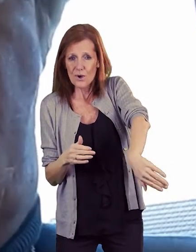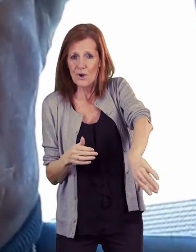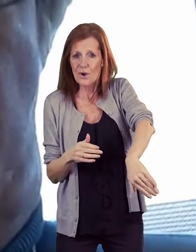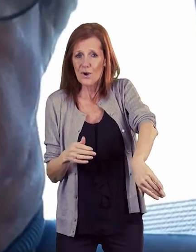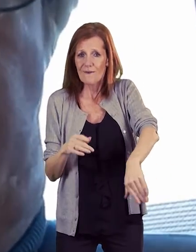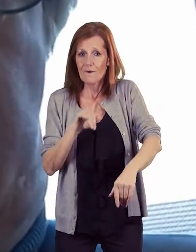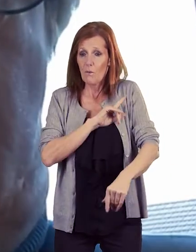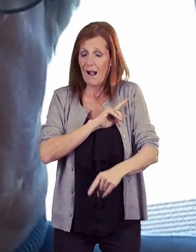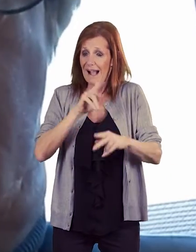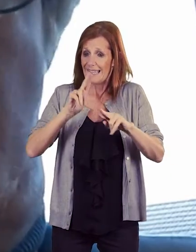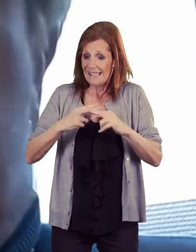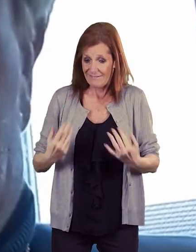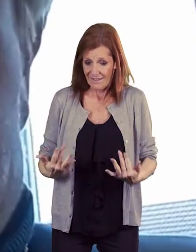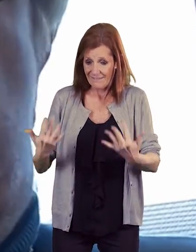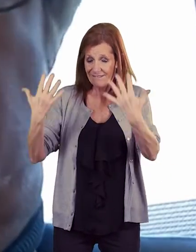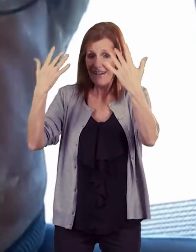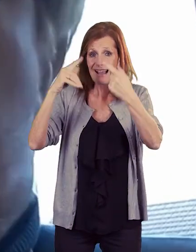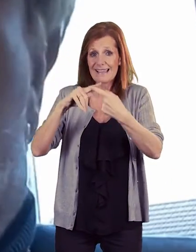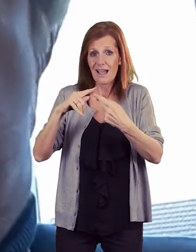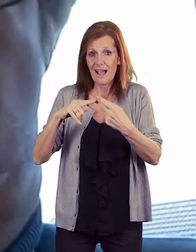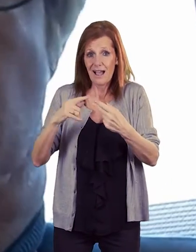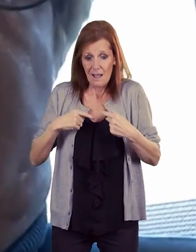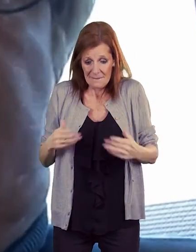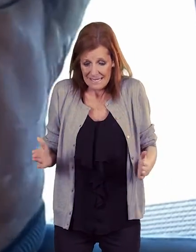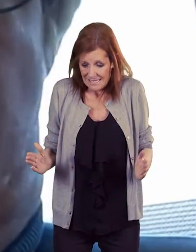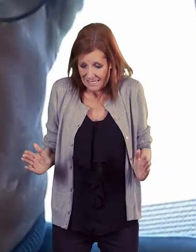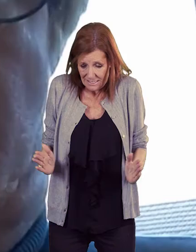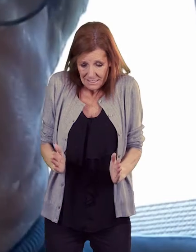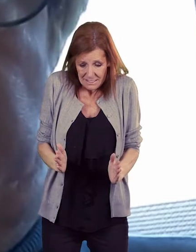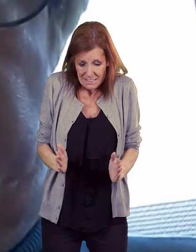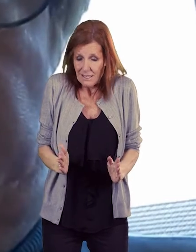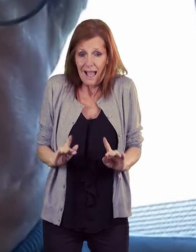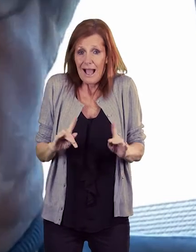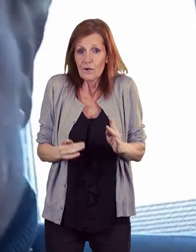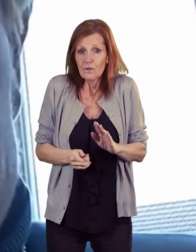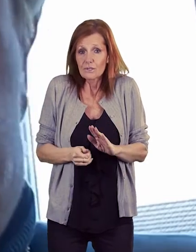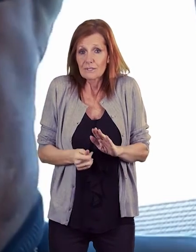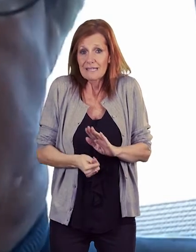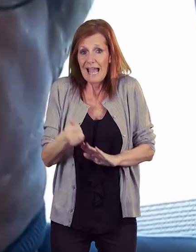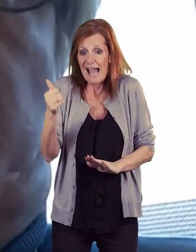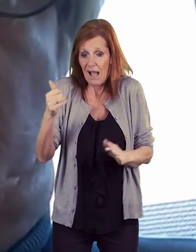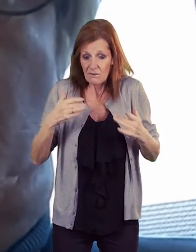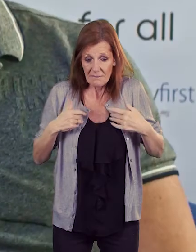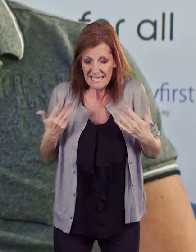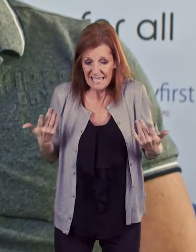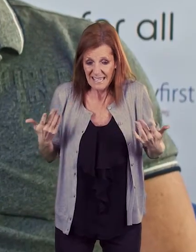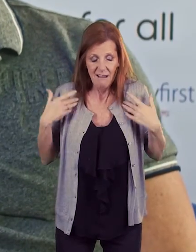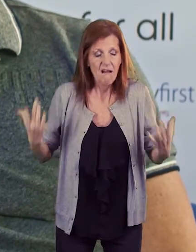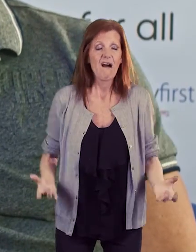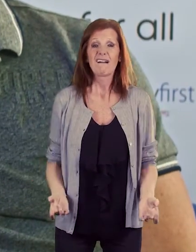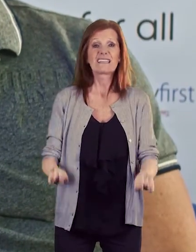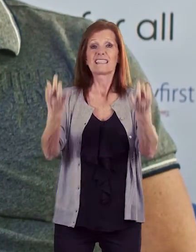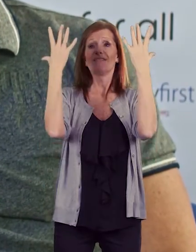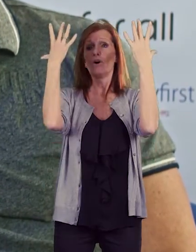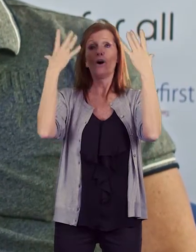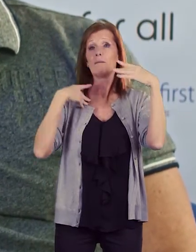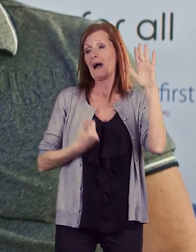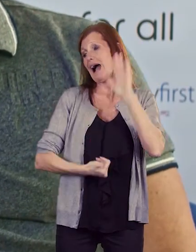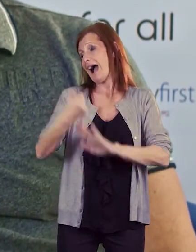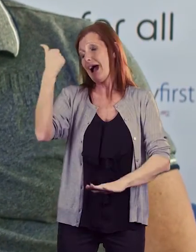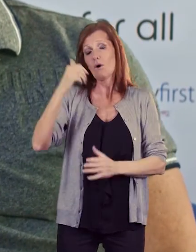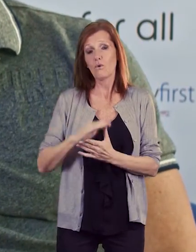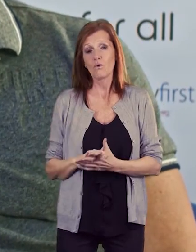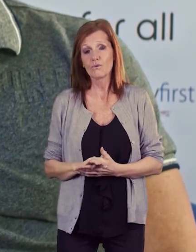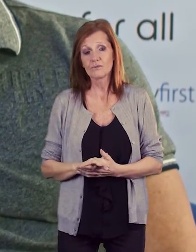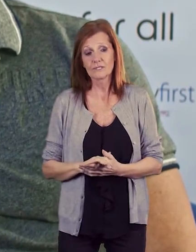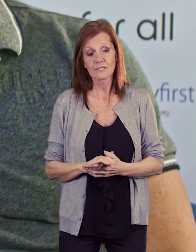because of fire and because there was no room for me to get round. So I actually left the store. I don't blame you, my dear. I